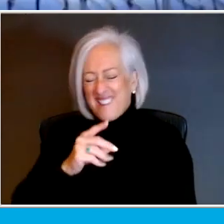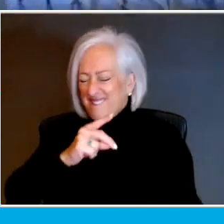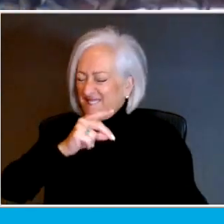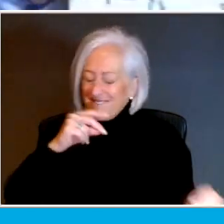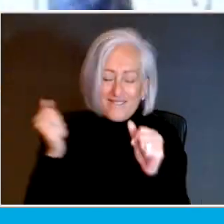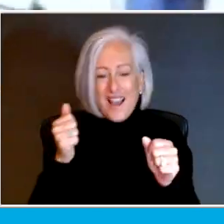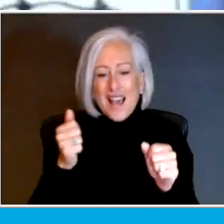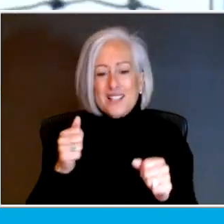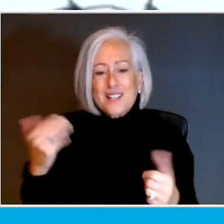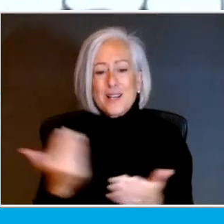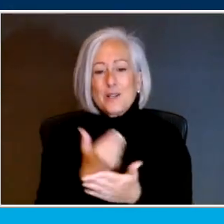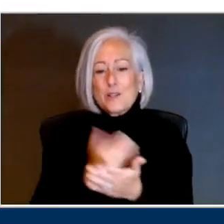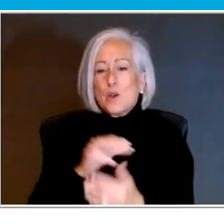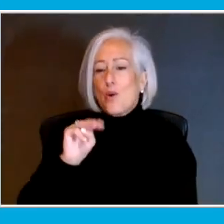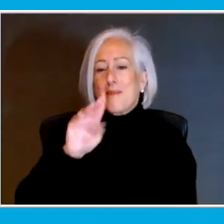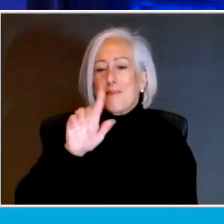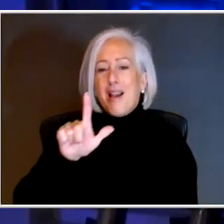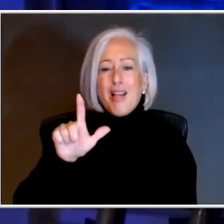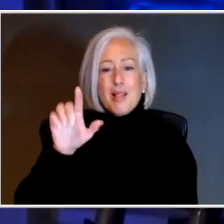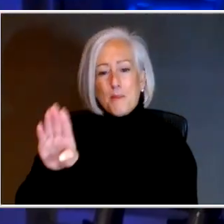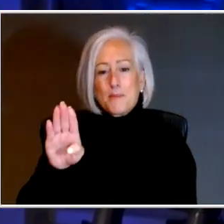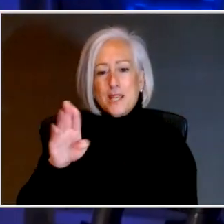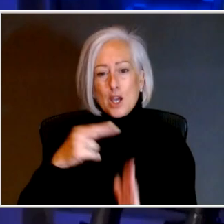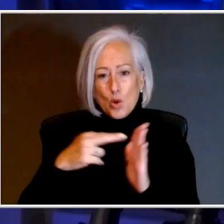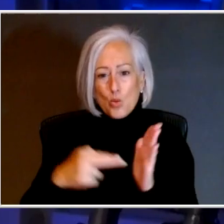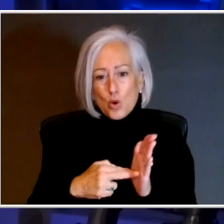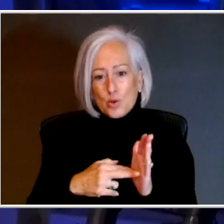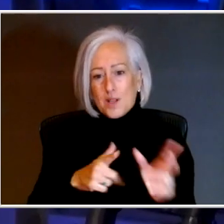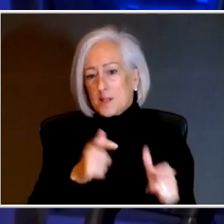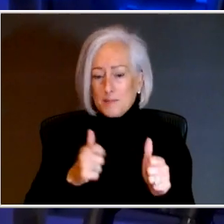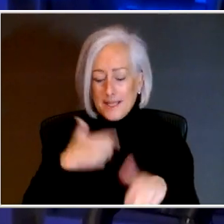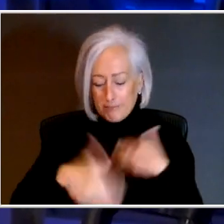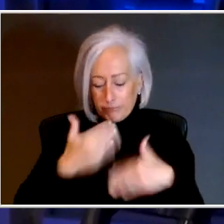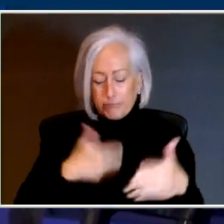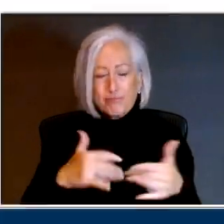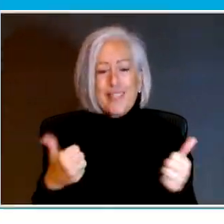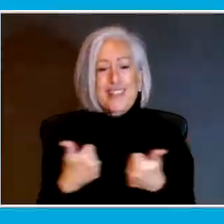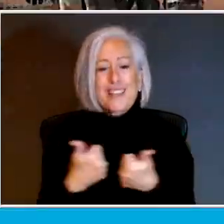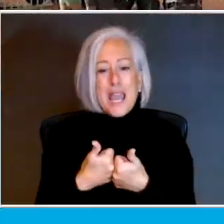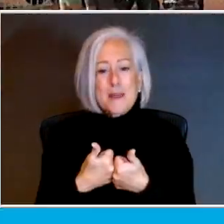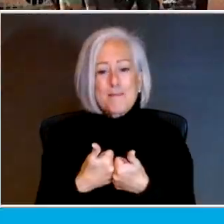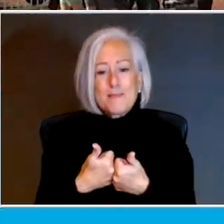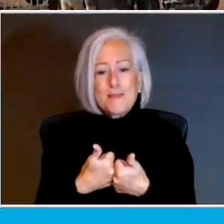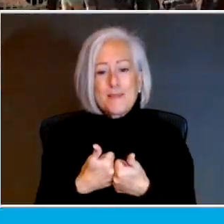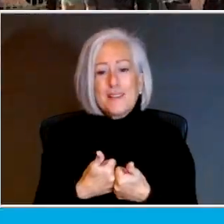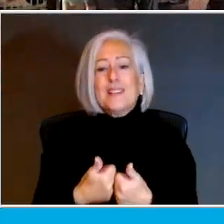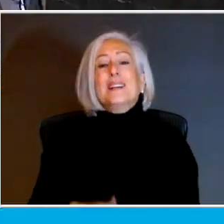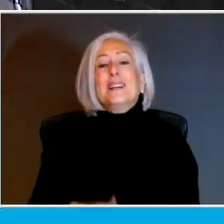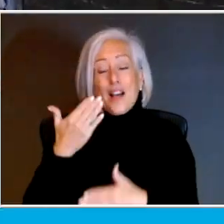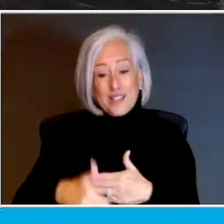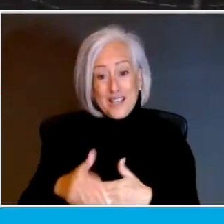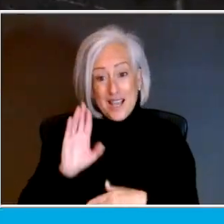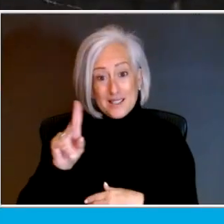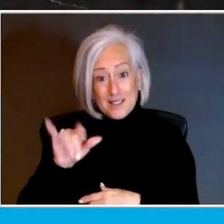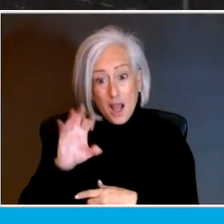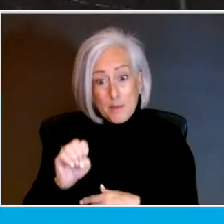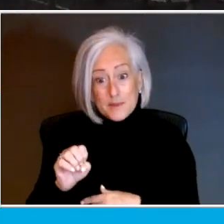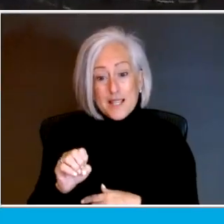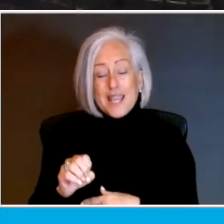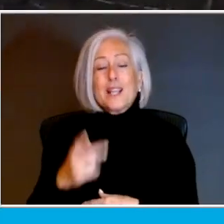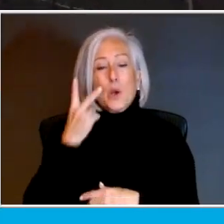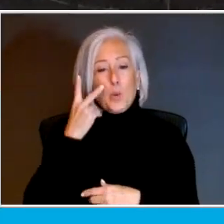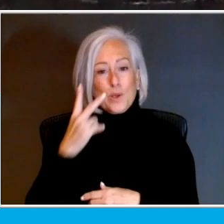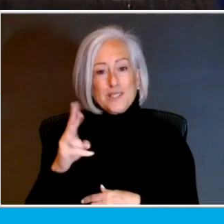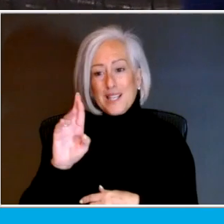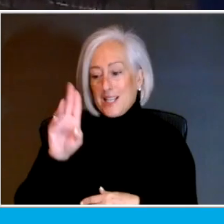MLB rules are speeding up the game. I'm Jessica Lovell on the next Morning Medical Update. We go live to Royals training camp in